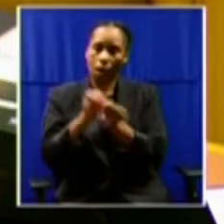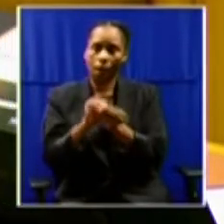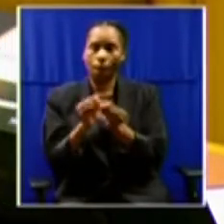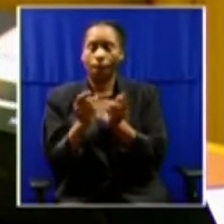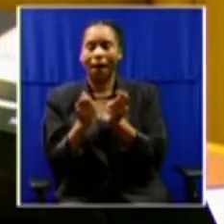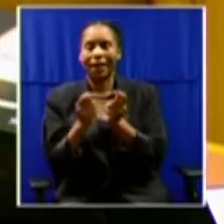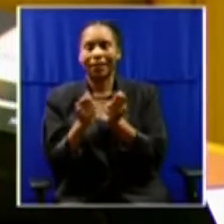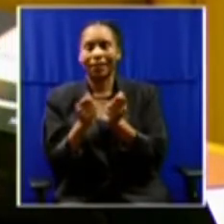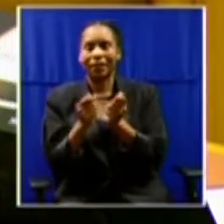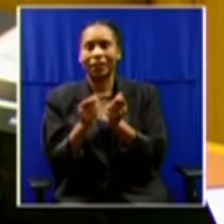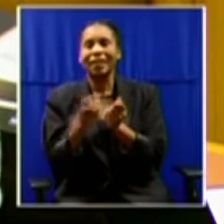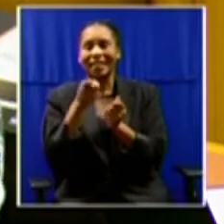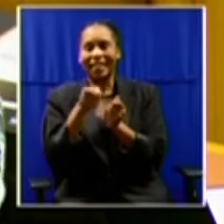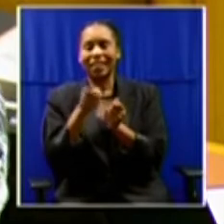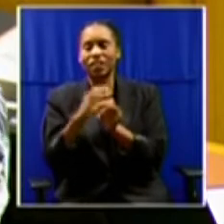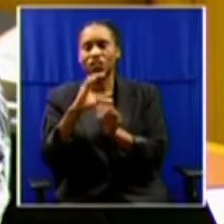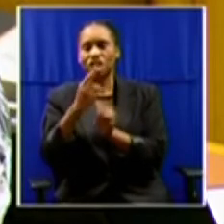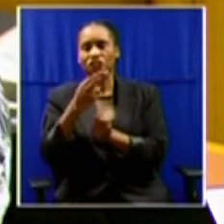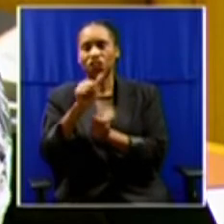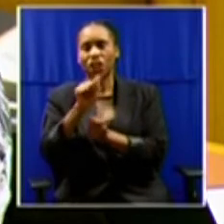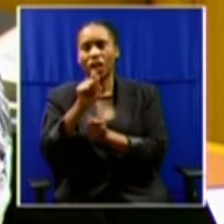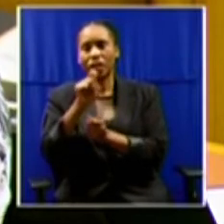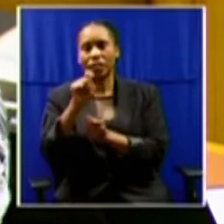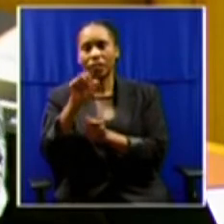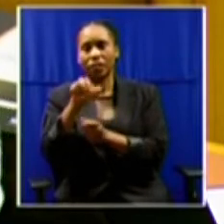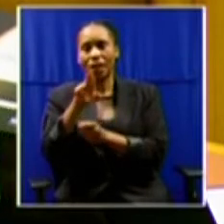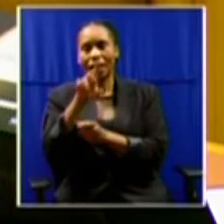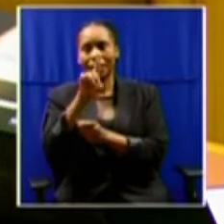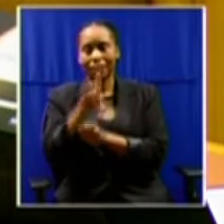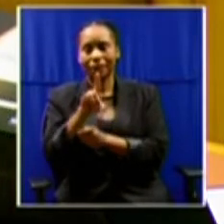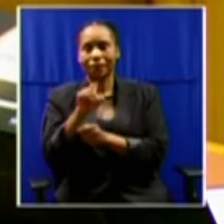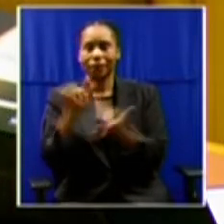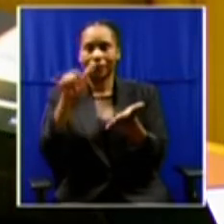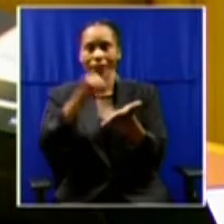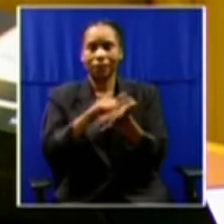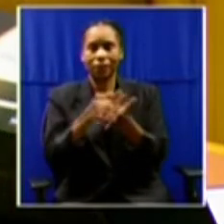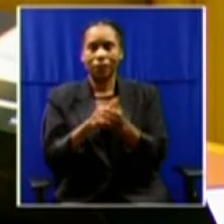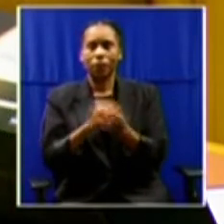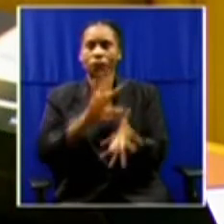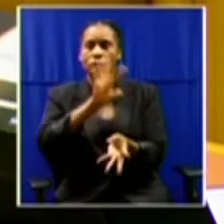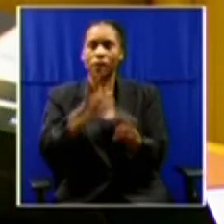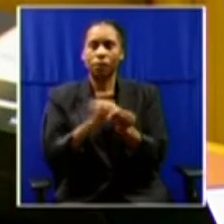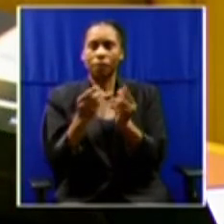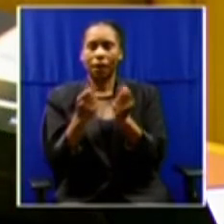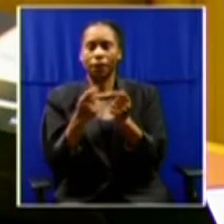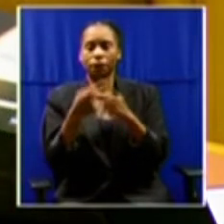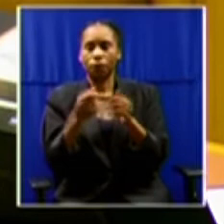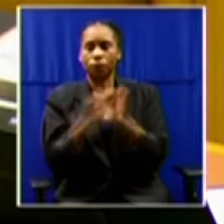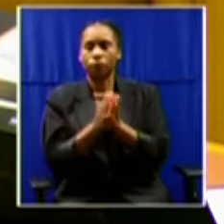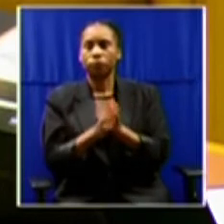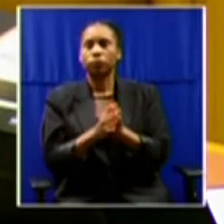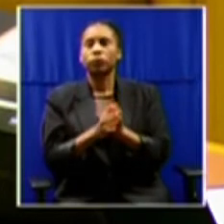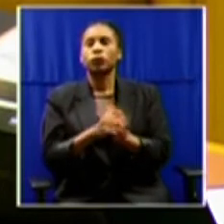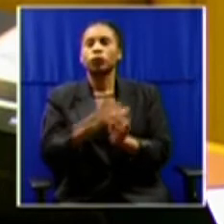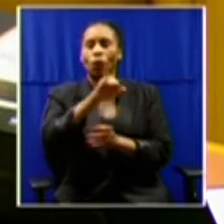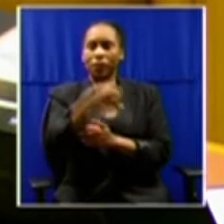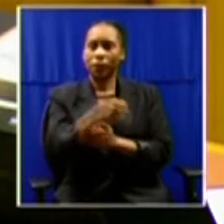a chartered aircraft, the total amount for the aircraft to Zimbabwe from Johannesburg cost us